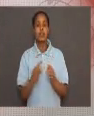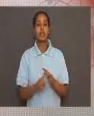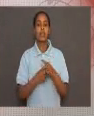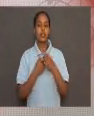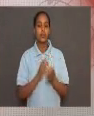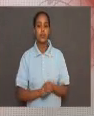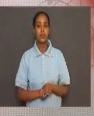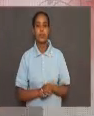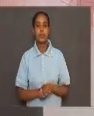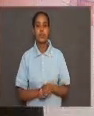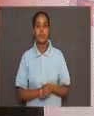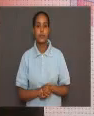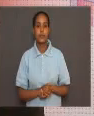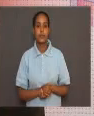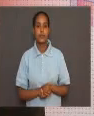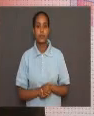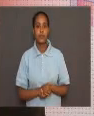begin.